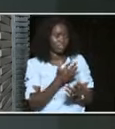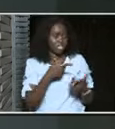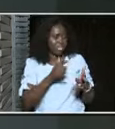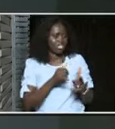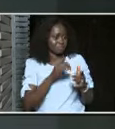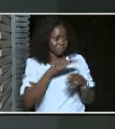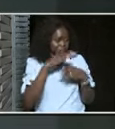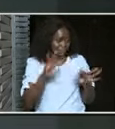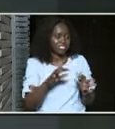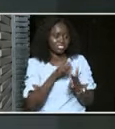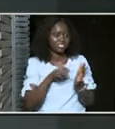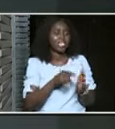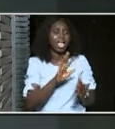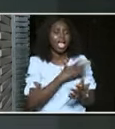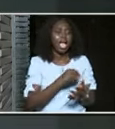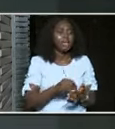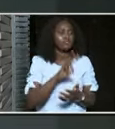this. And